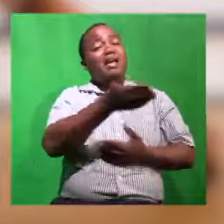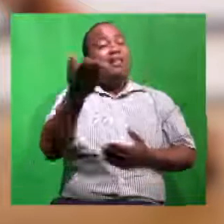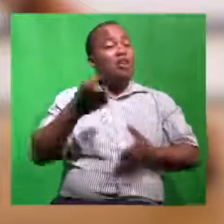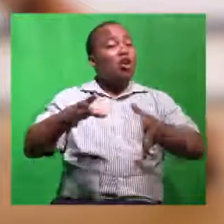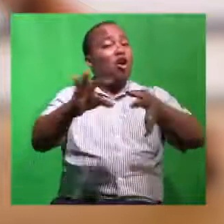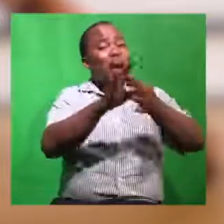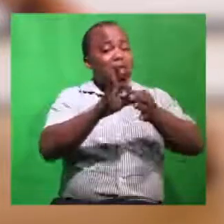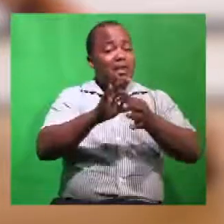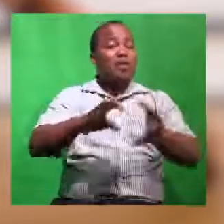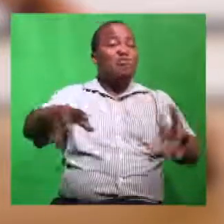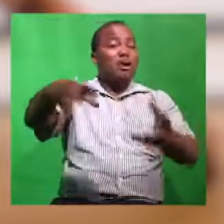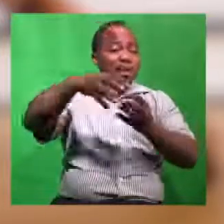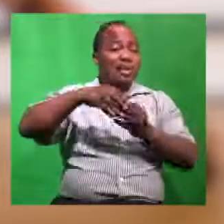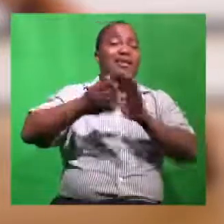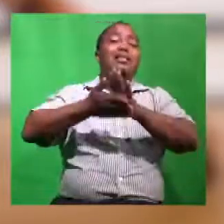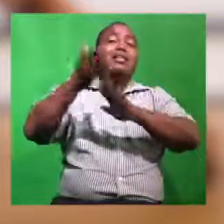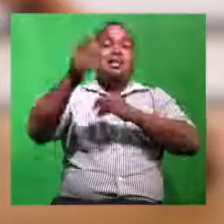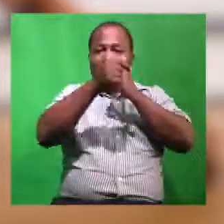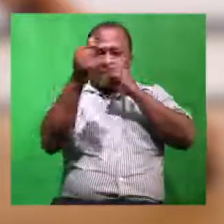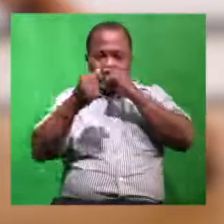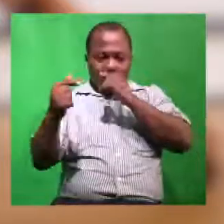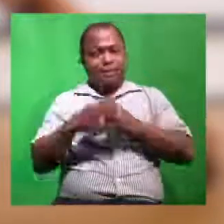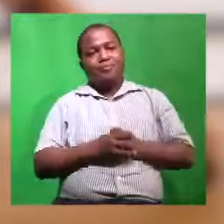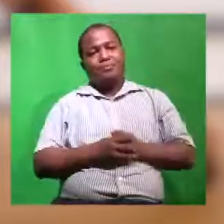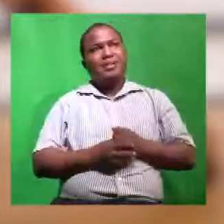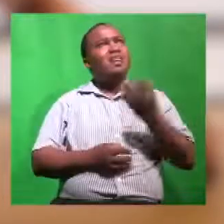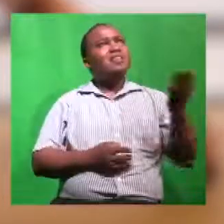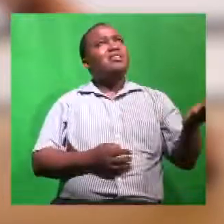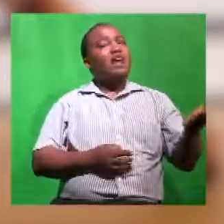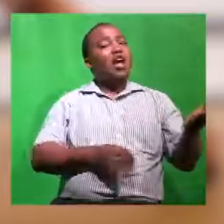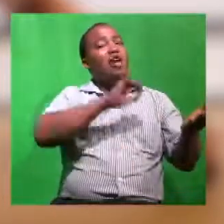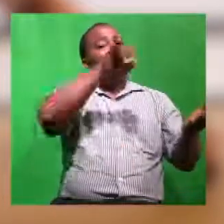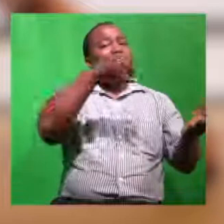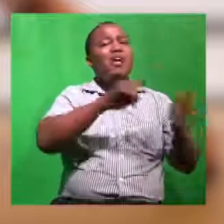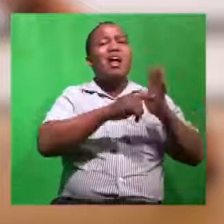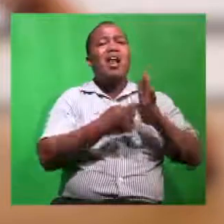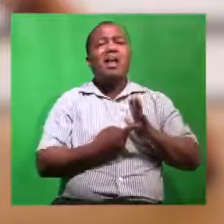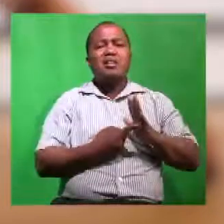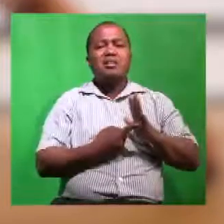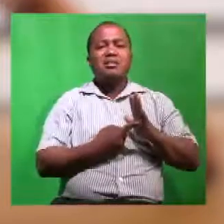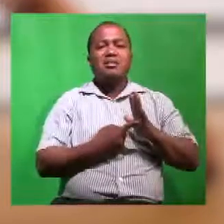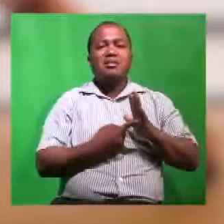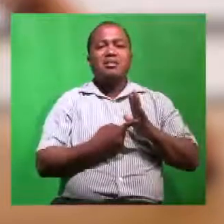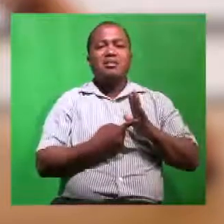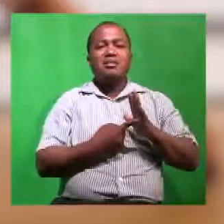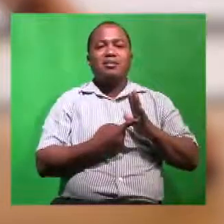organizations established in Tanzania. In Tanzania, there are organizations like, we have